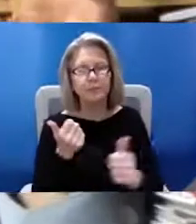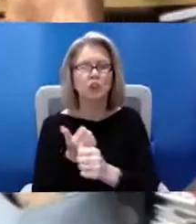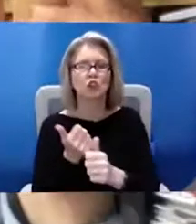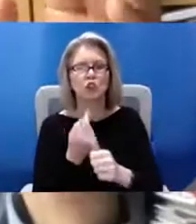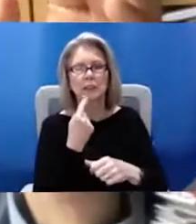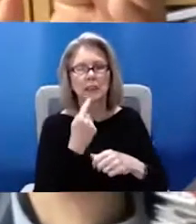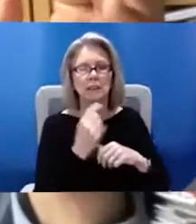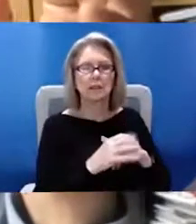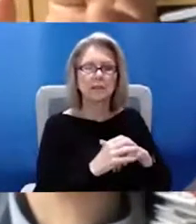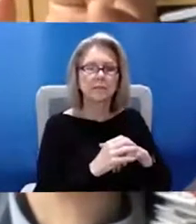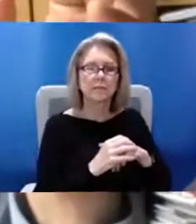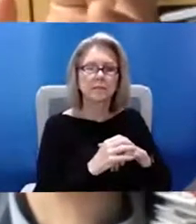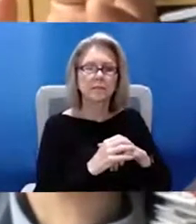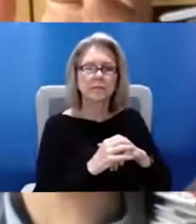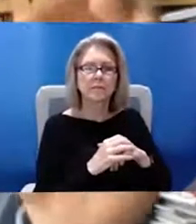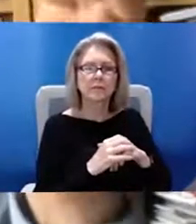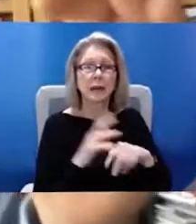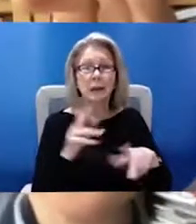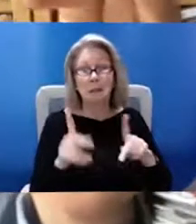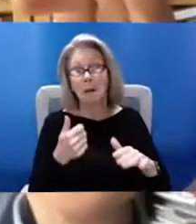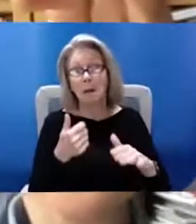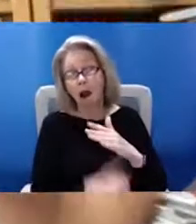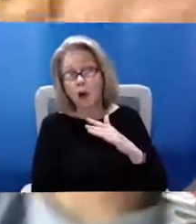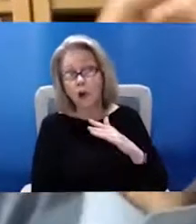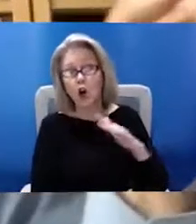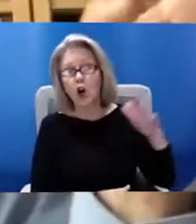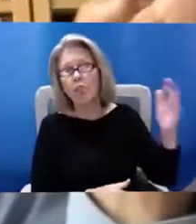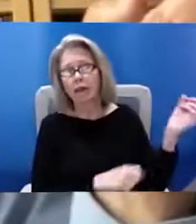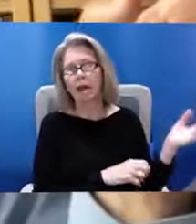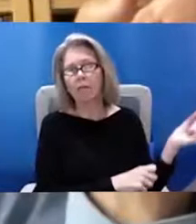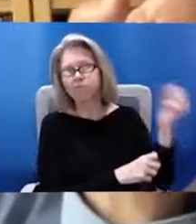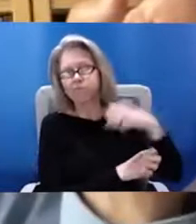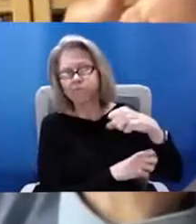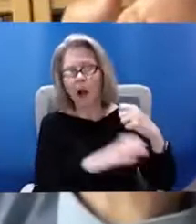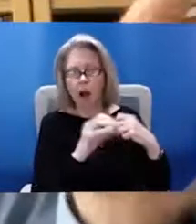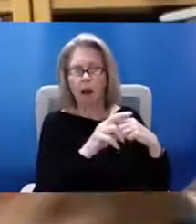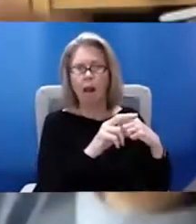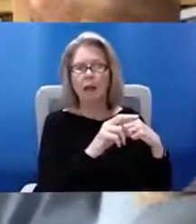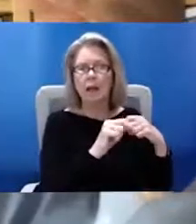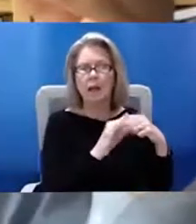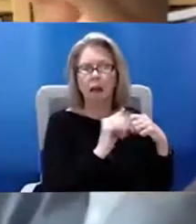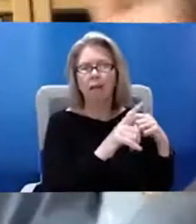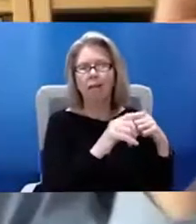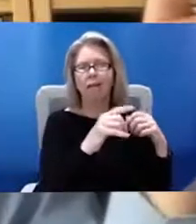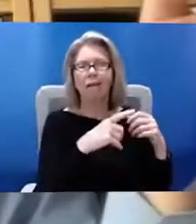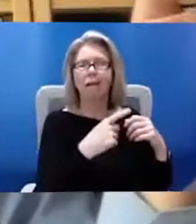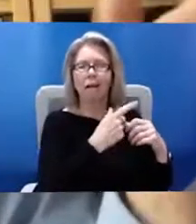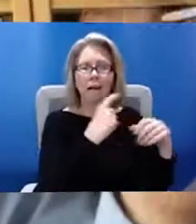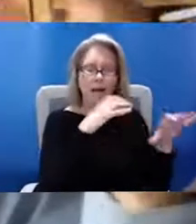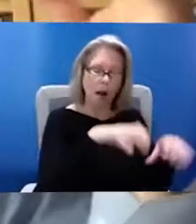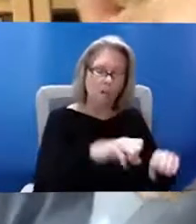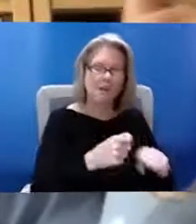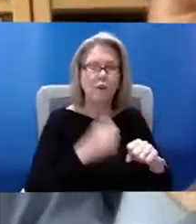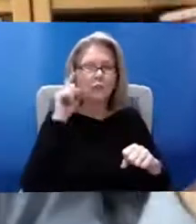So she says, people that are under the coloniality of gender, that are racialized,